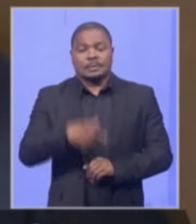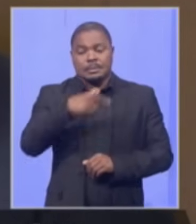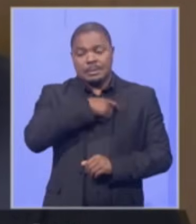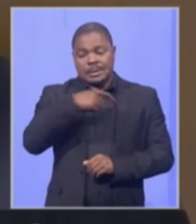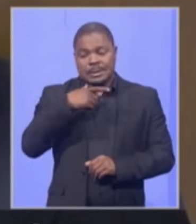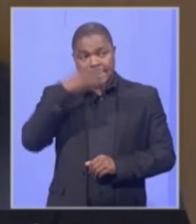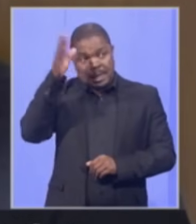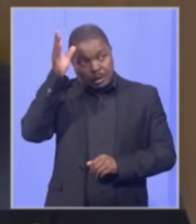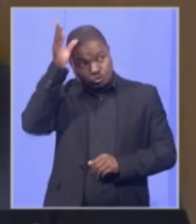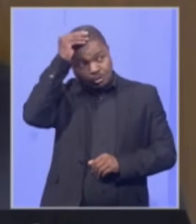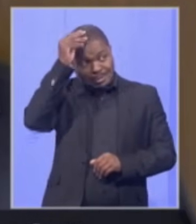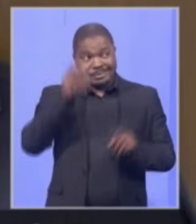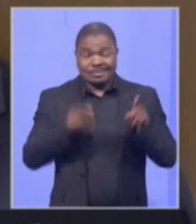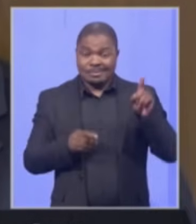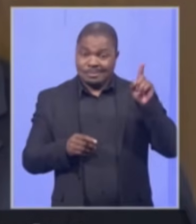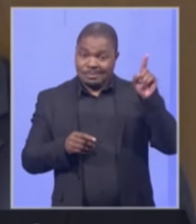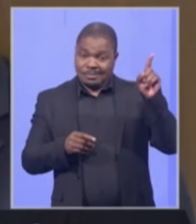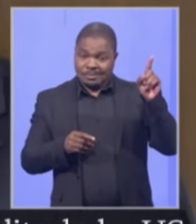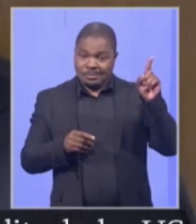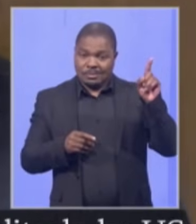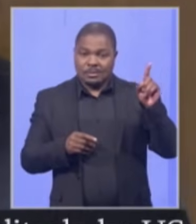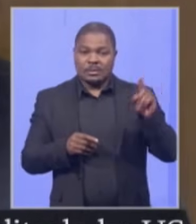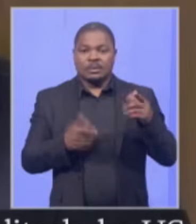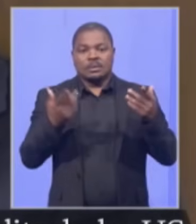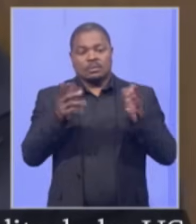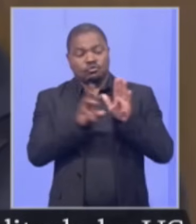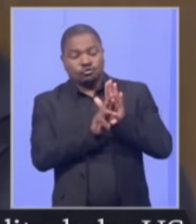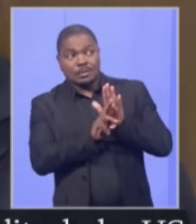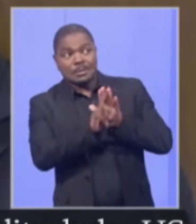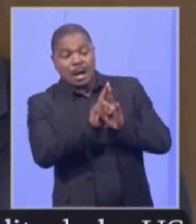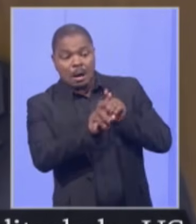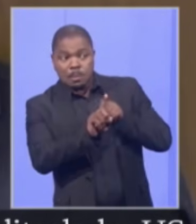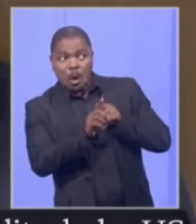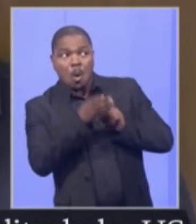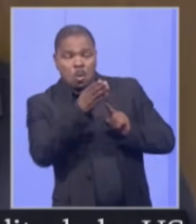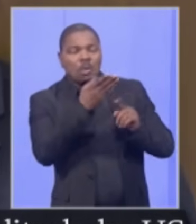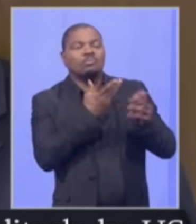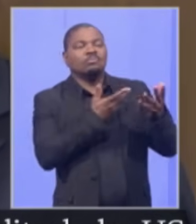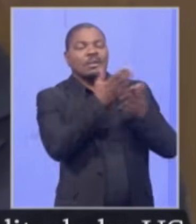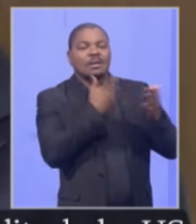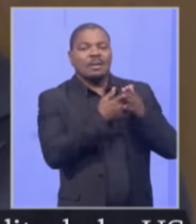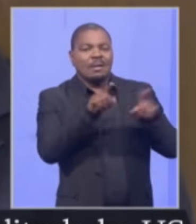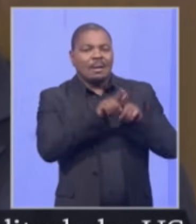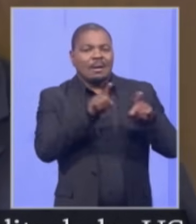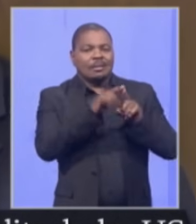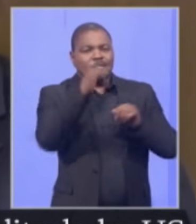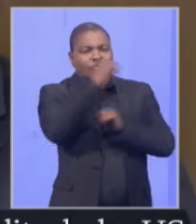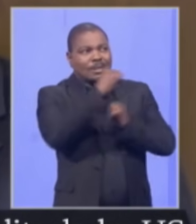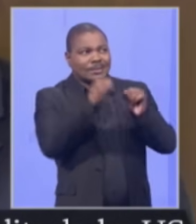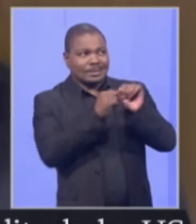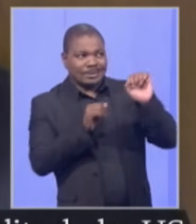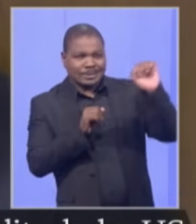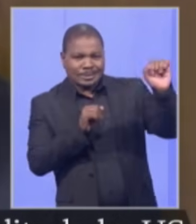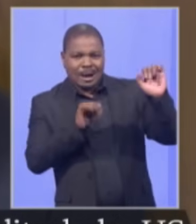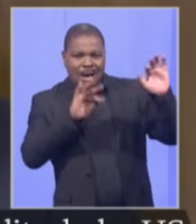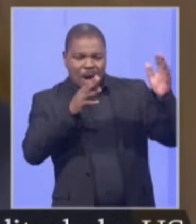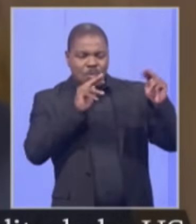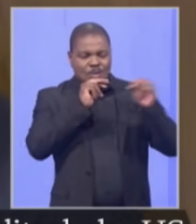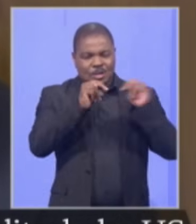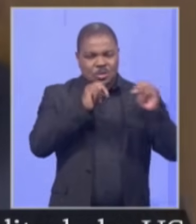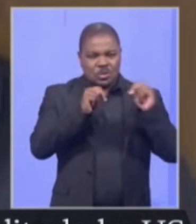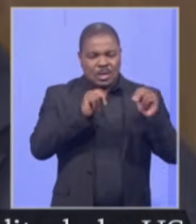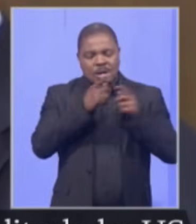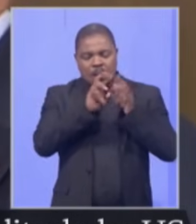President Trump deals with envoys. If you have a look at how he structures his negotiations, he deals